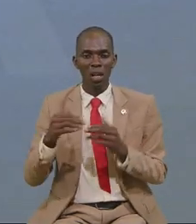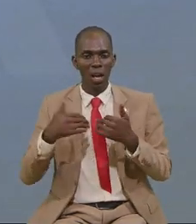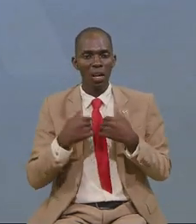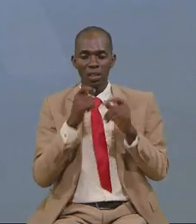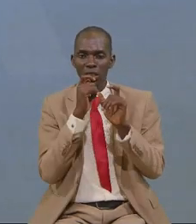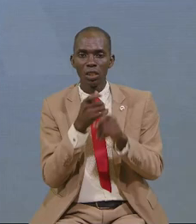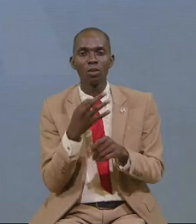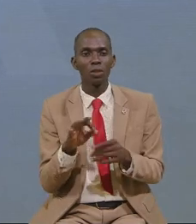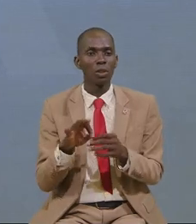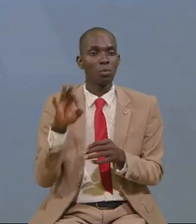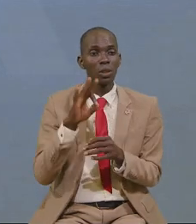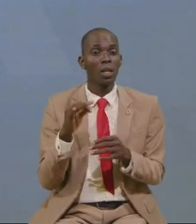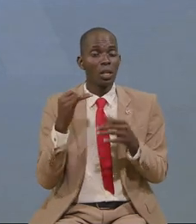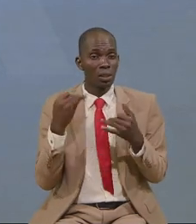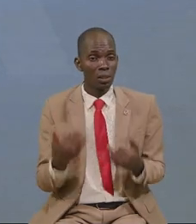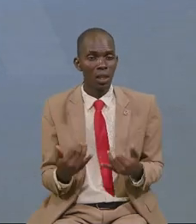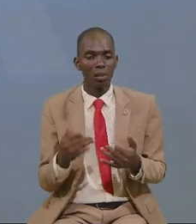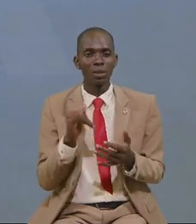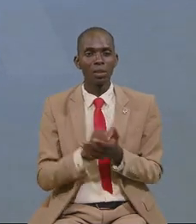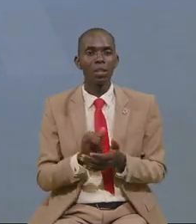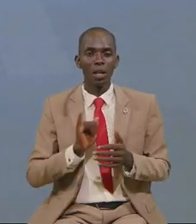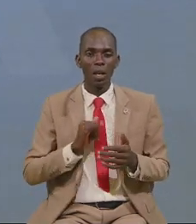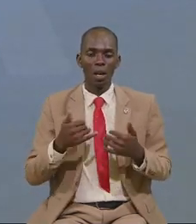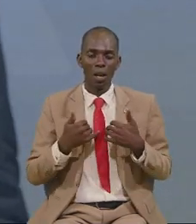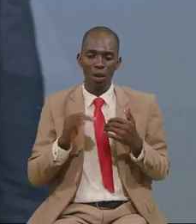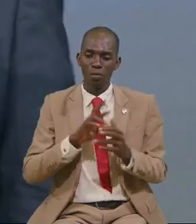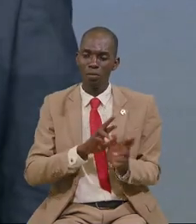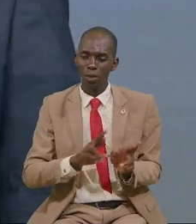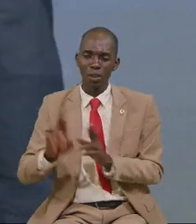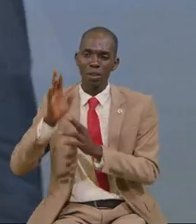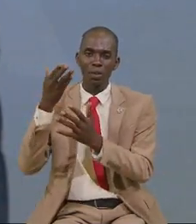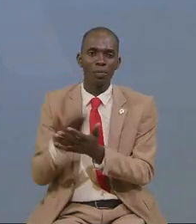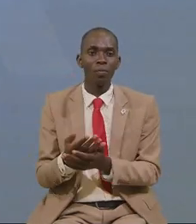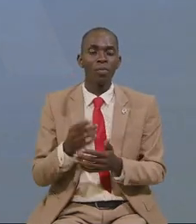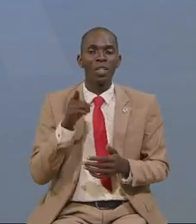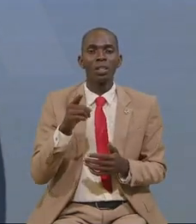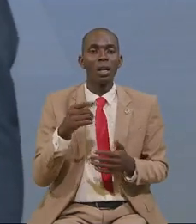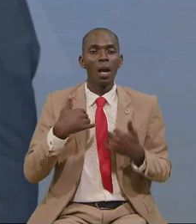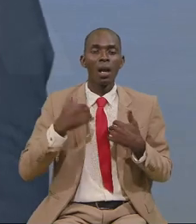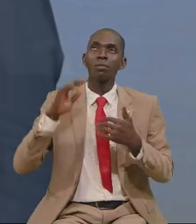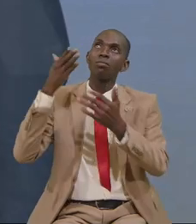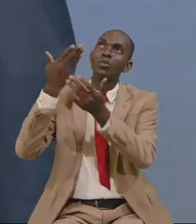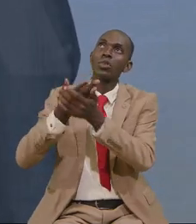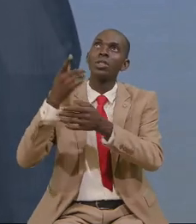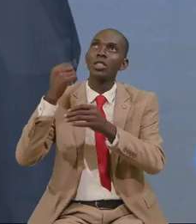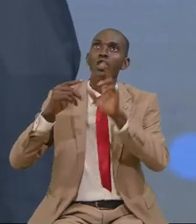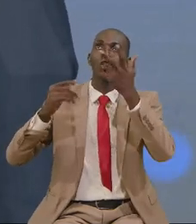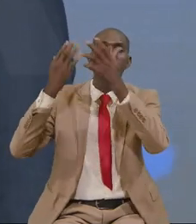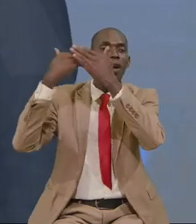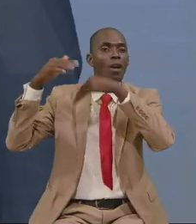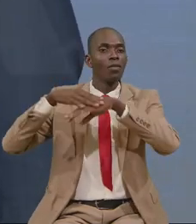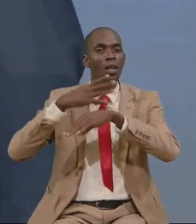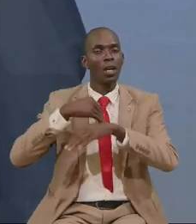mean then? Not that I already attained. He's been to the third heavens. and in you the promises of God,